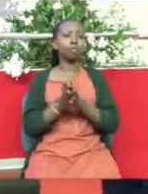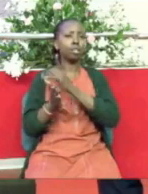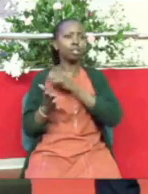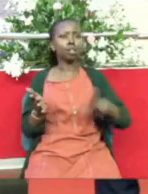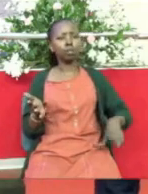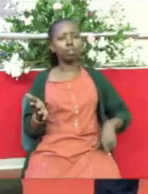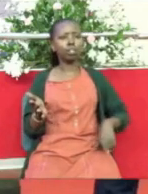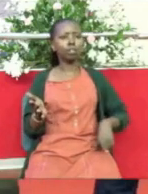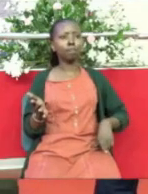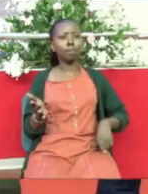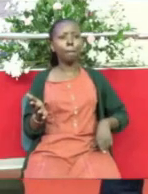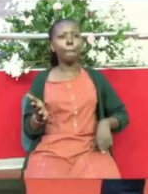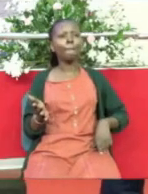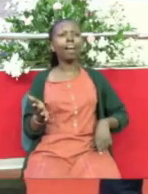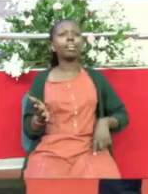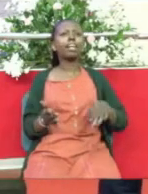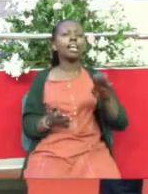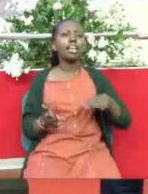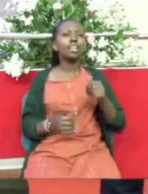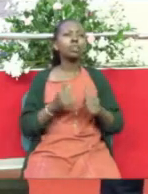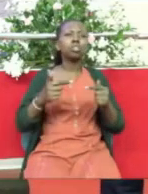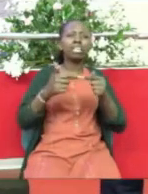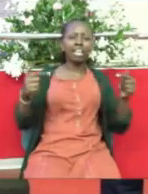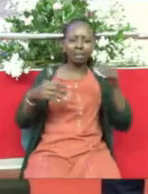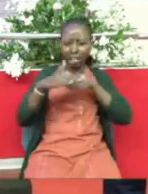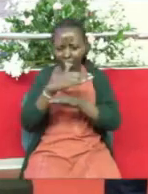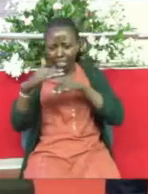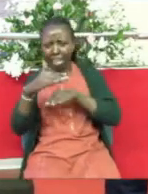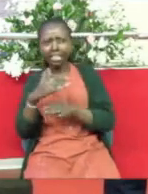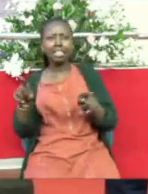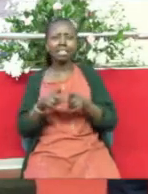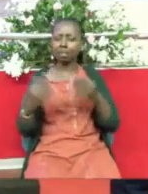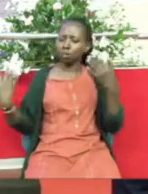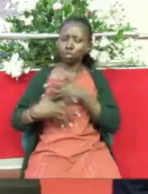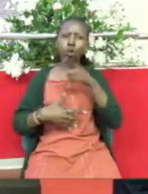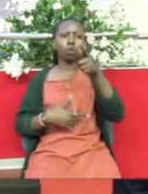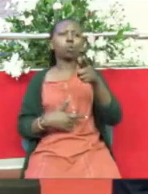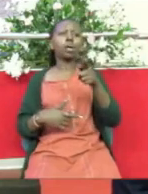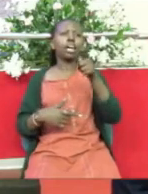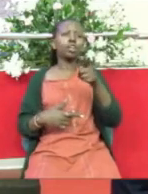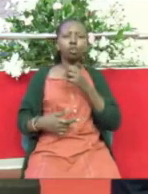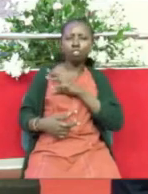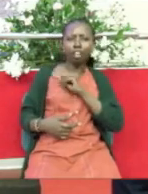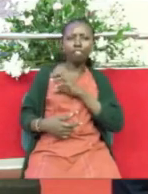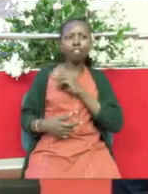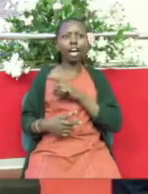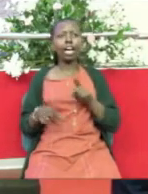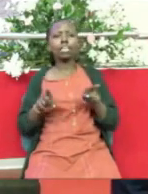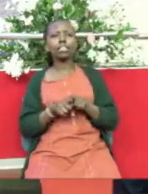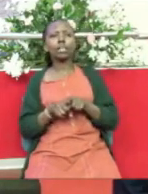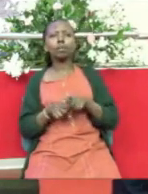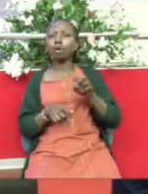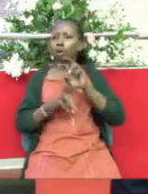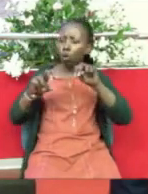Those areas that the enemy has been entering from time to time, and then he mars you and you take off. You go looking, also you look